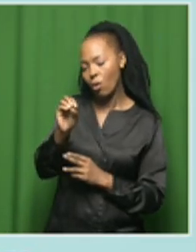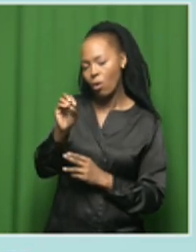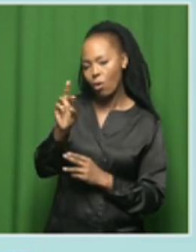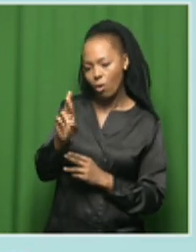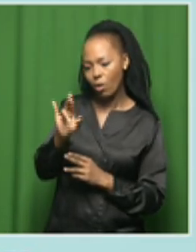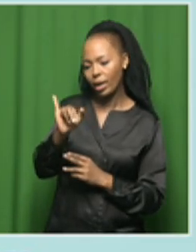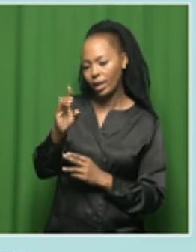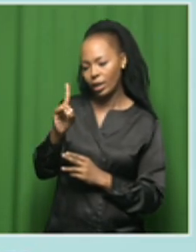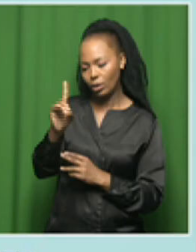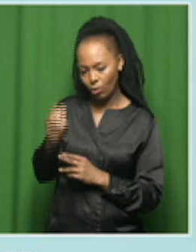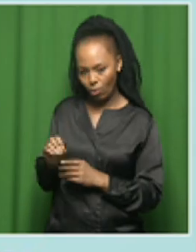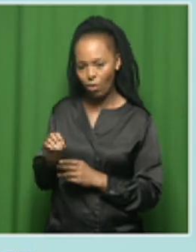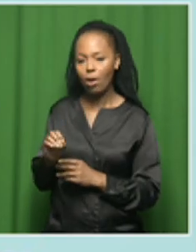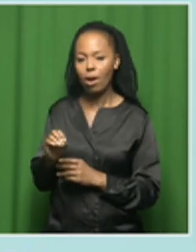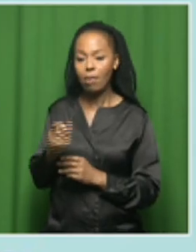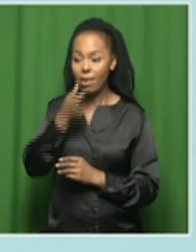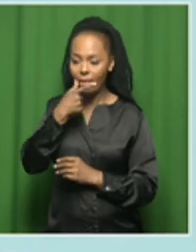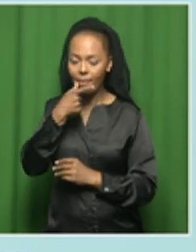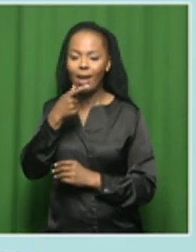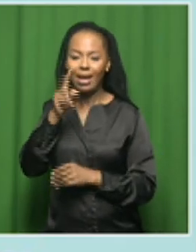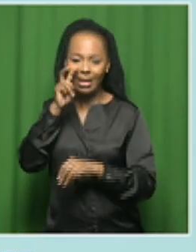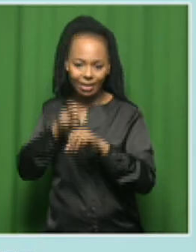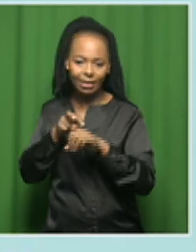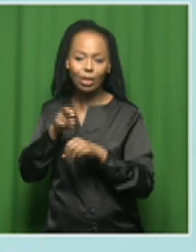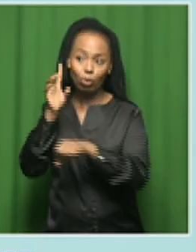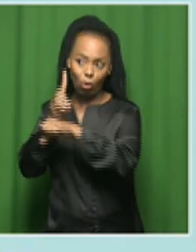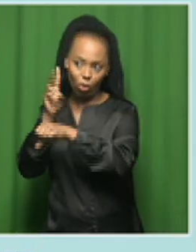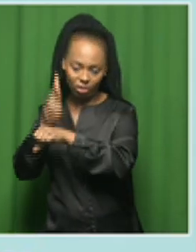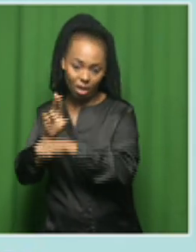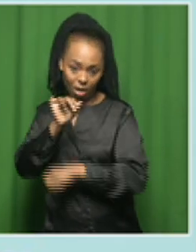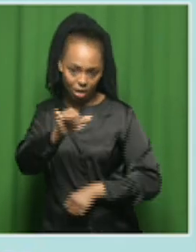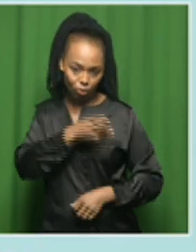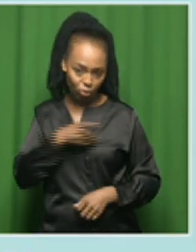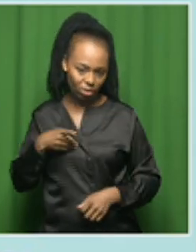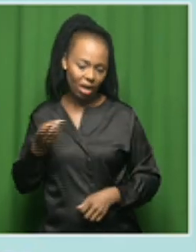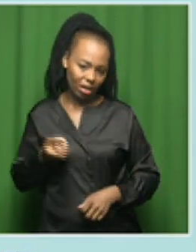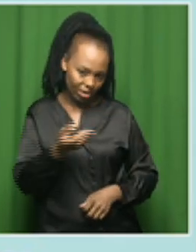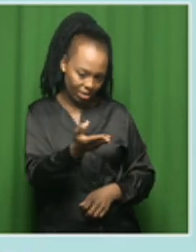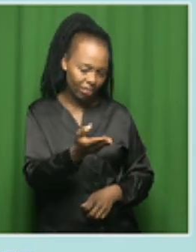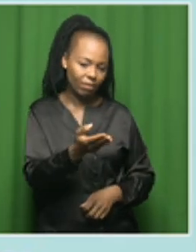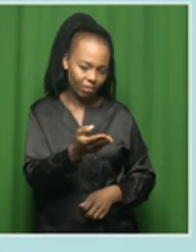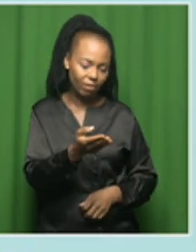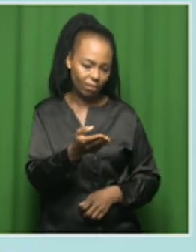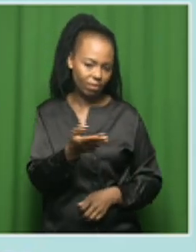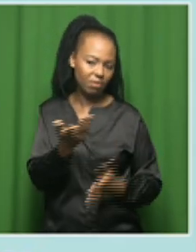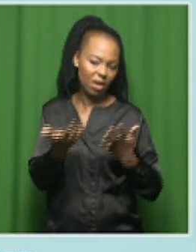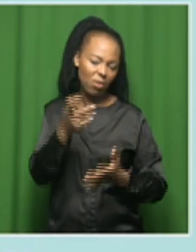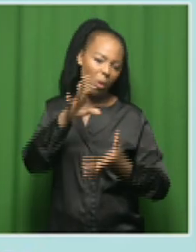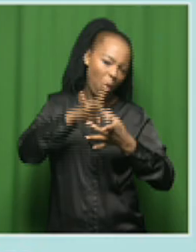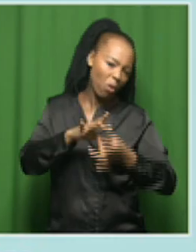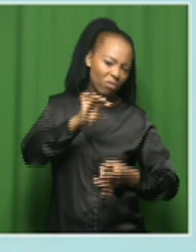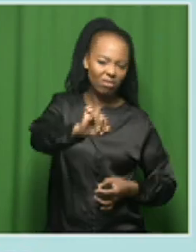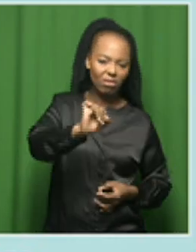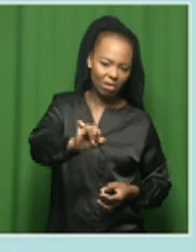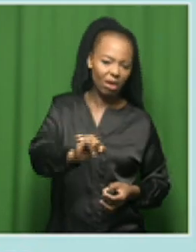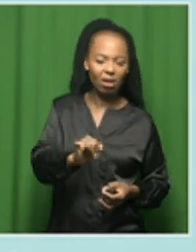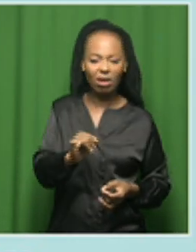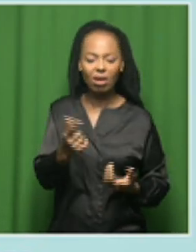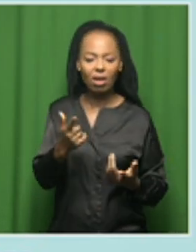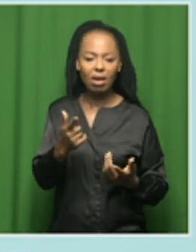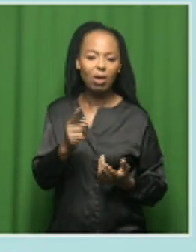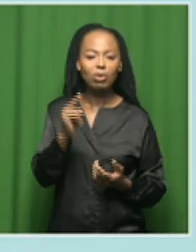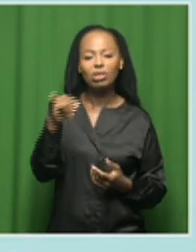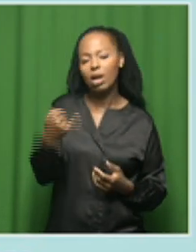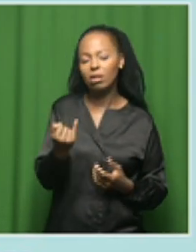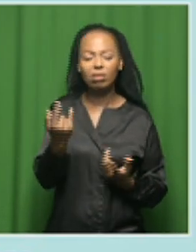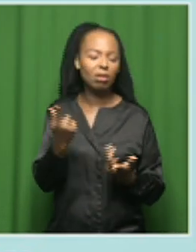by your doctor. But in terms of when it's at home or when the things to do by yourself, it's to rest,